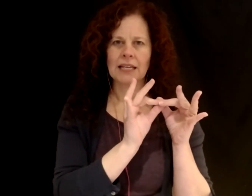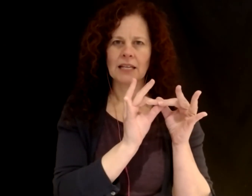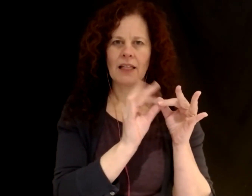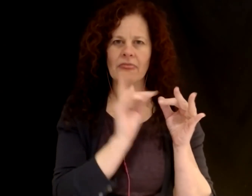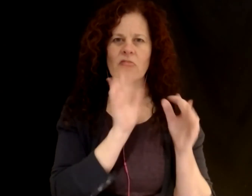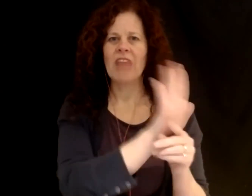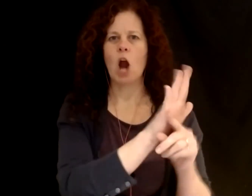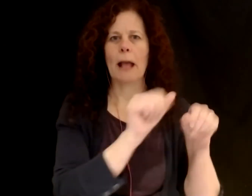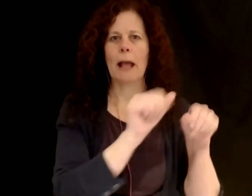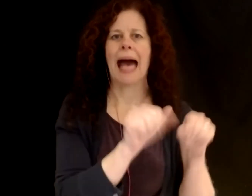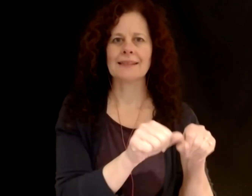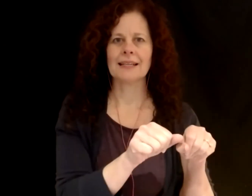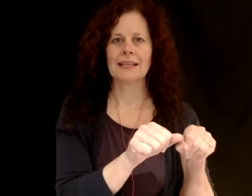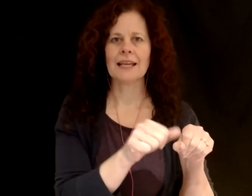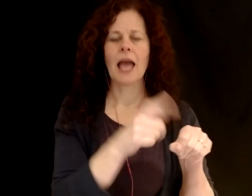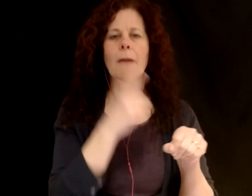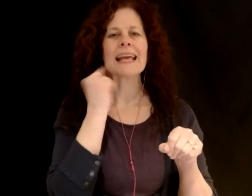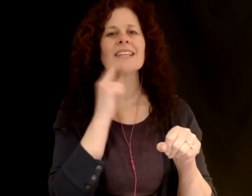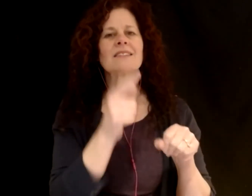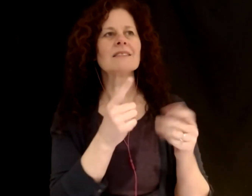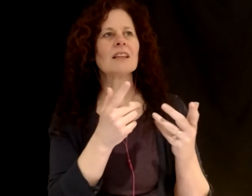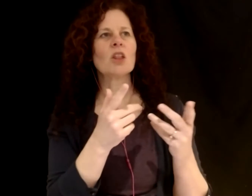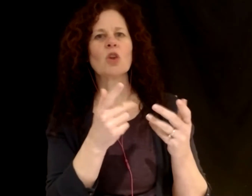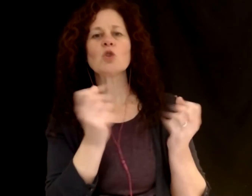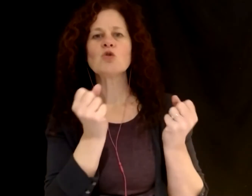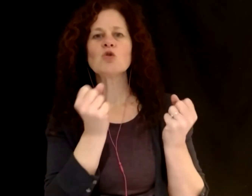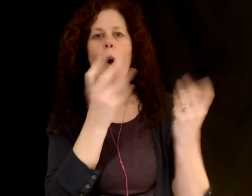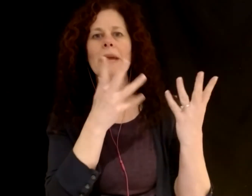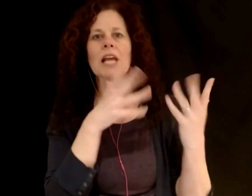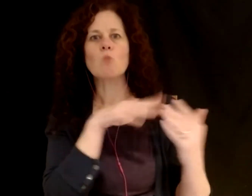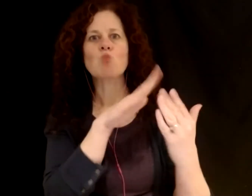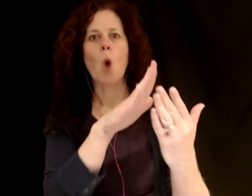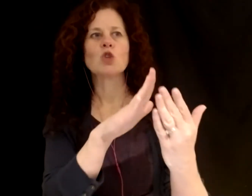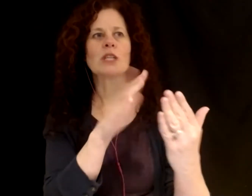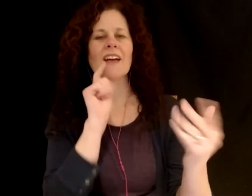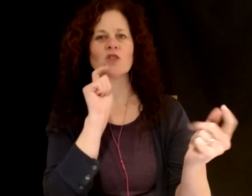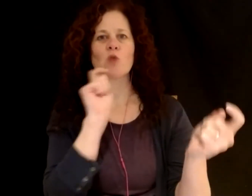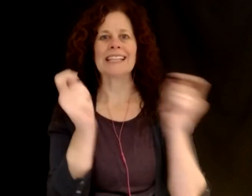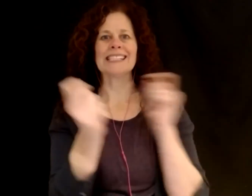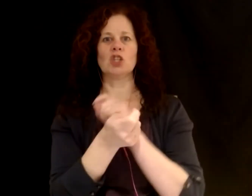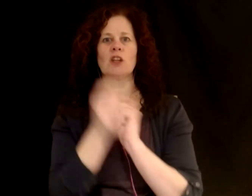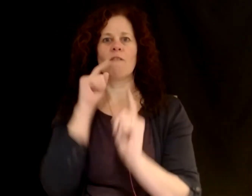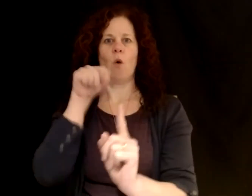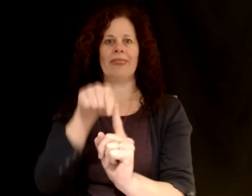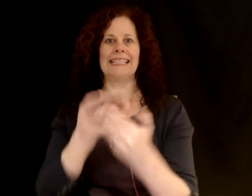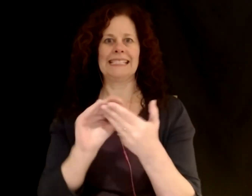multi-dimensional transformation of that city both from the hardware and